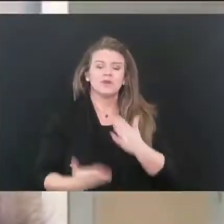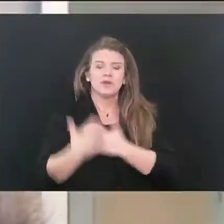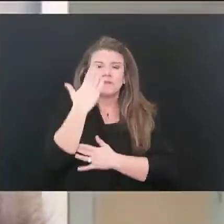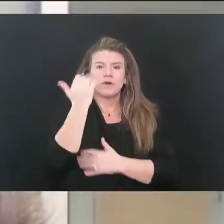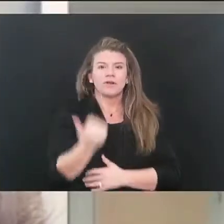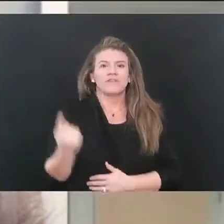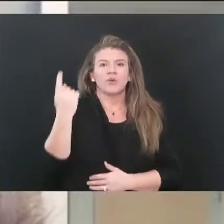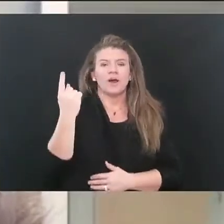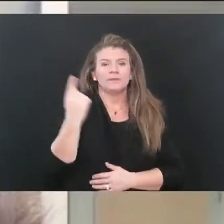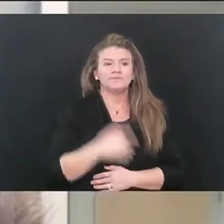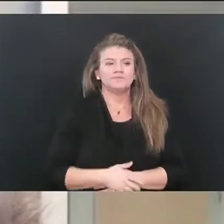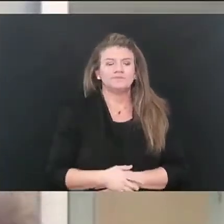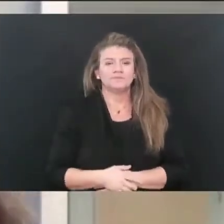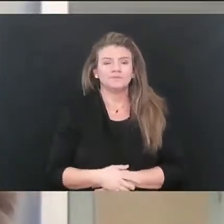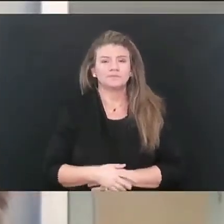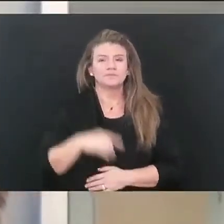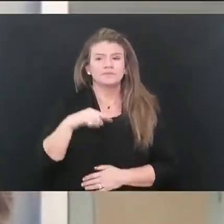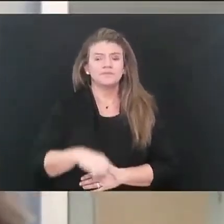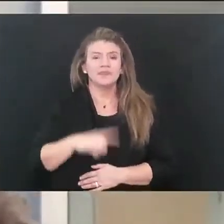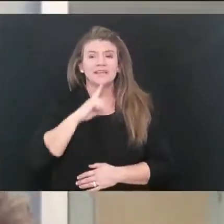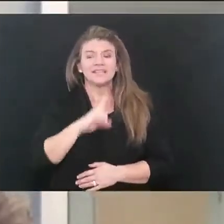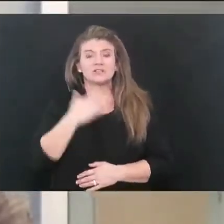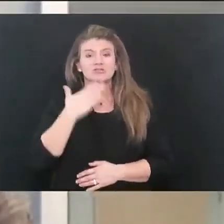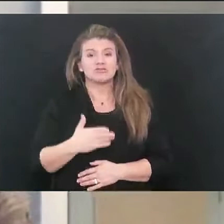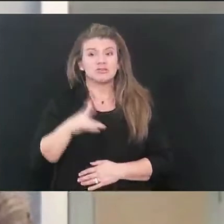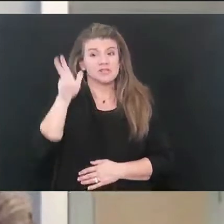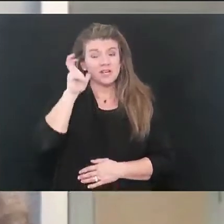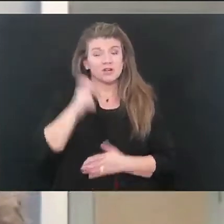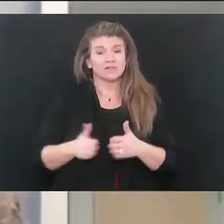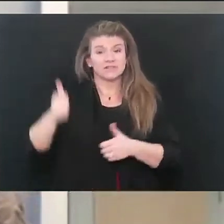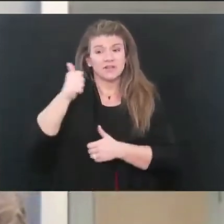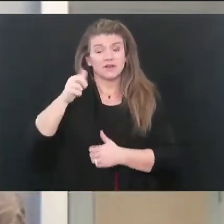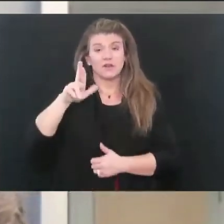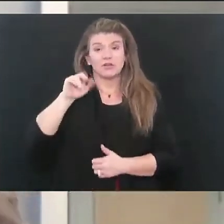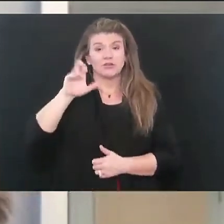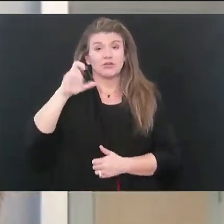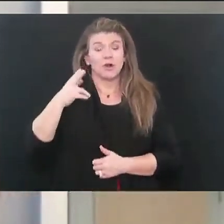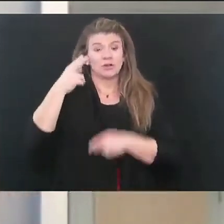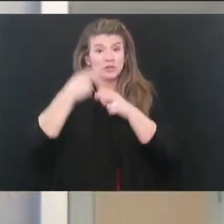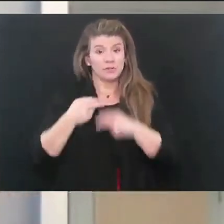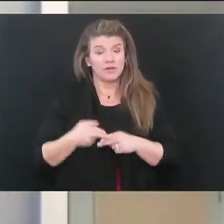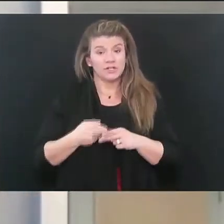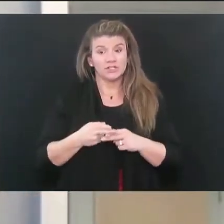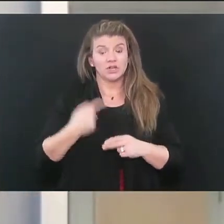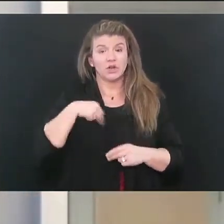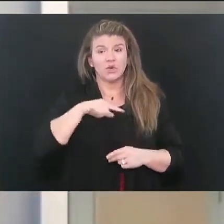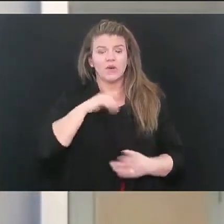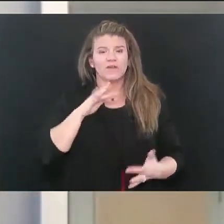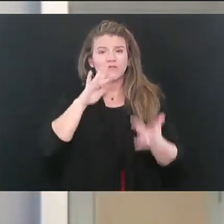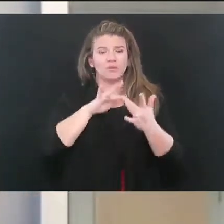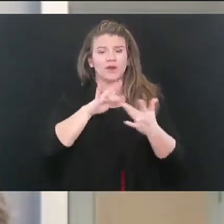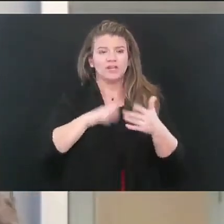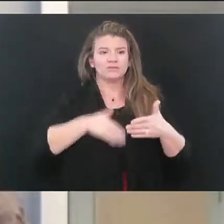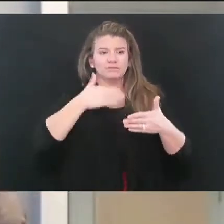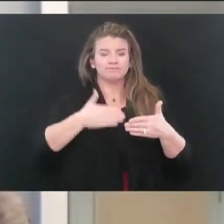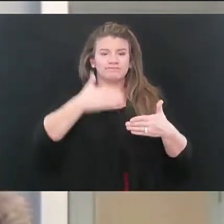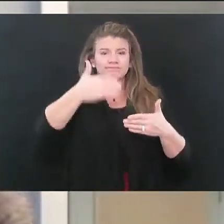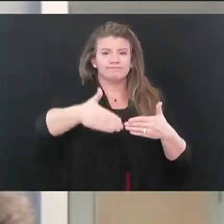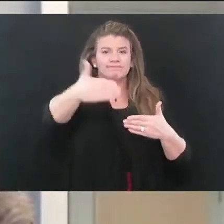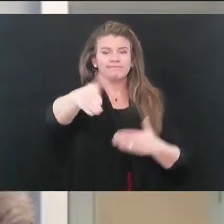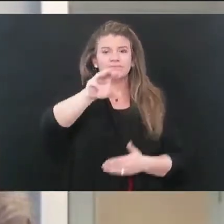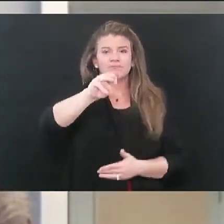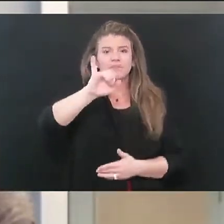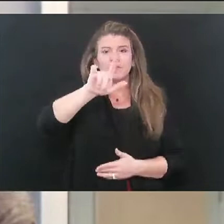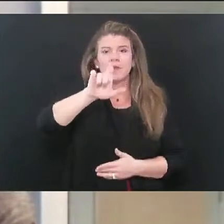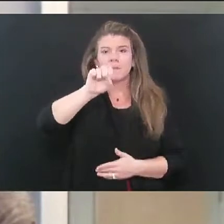everyone, and it is indeed good to hear Secretary Crouch mention that we've reached milestones. I think that's very